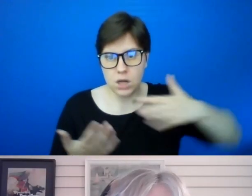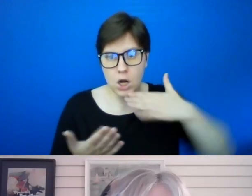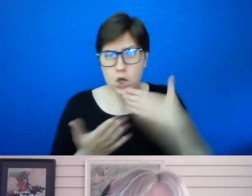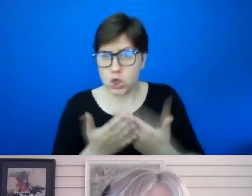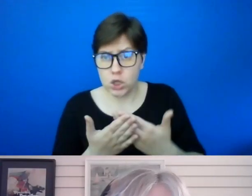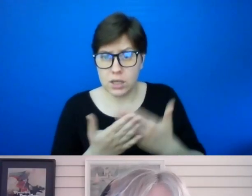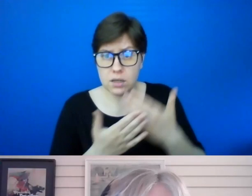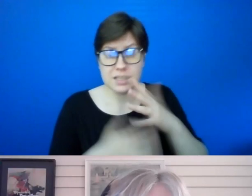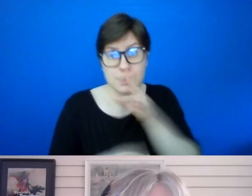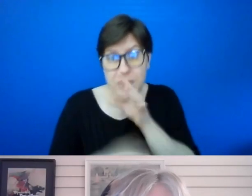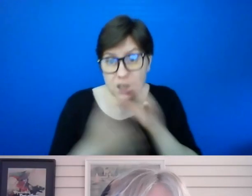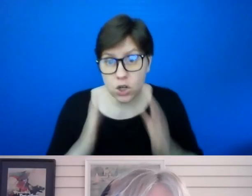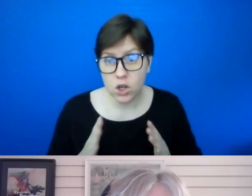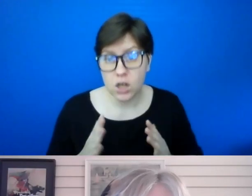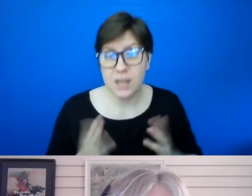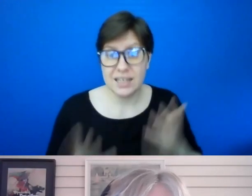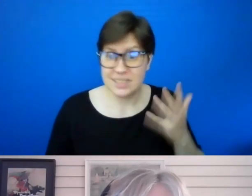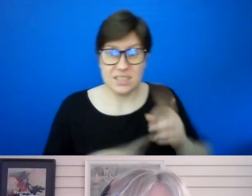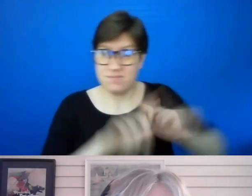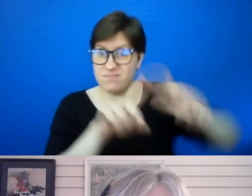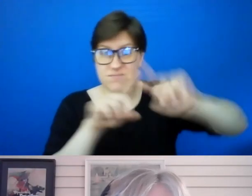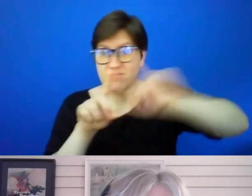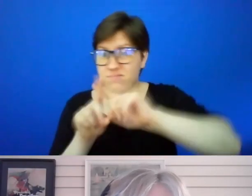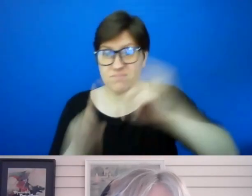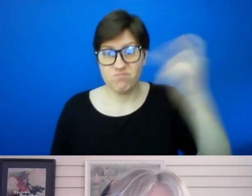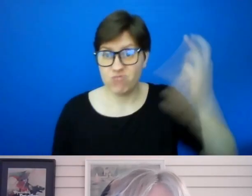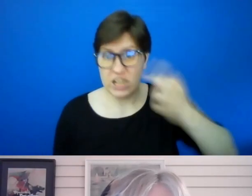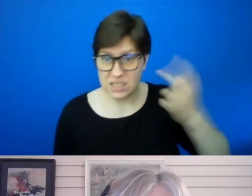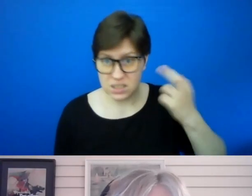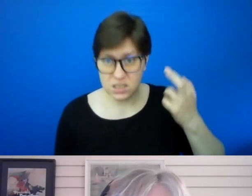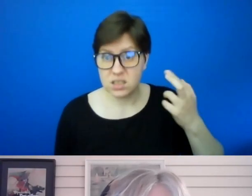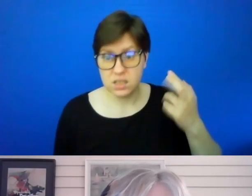speaker, well, all sorts of things go down.